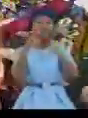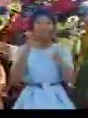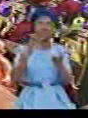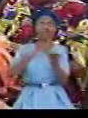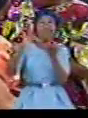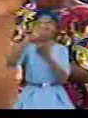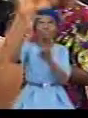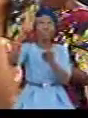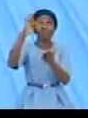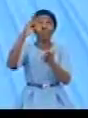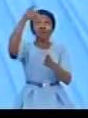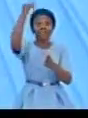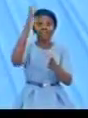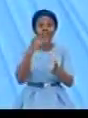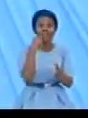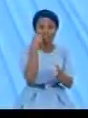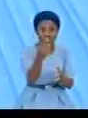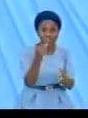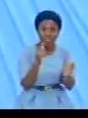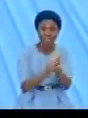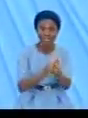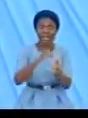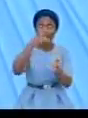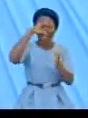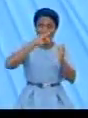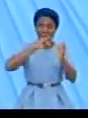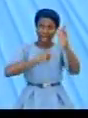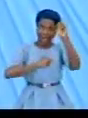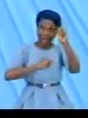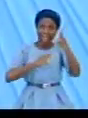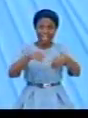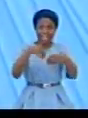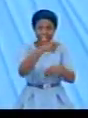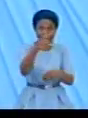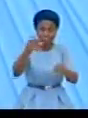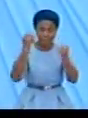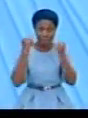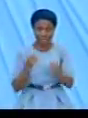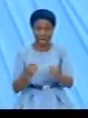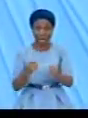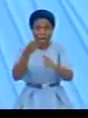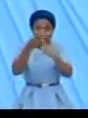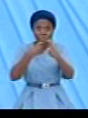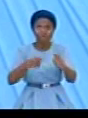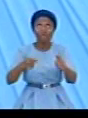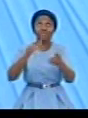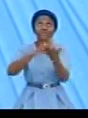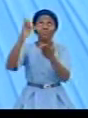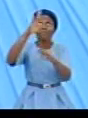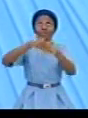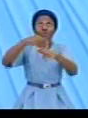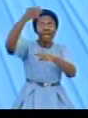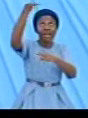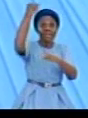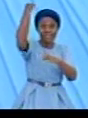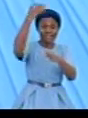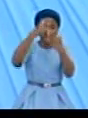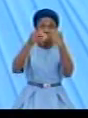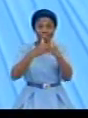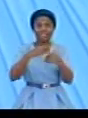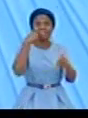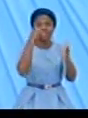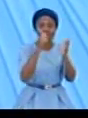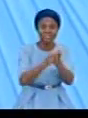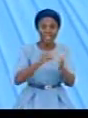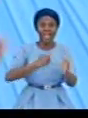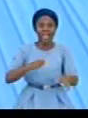you power. And from the majesty and glory on high, it says, I give unto you power to tread on